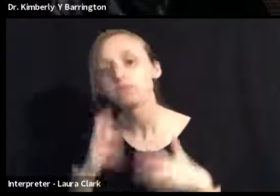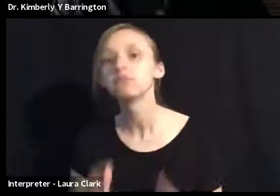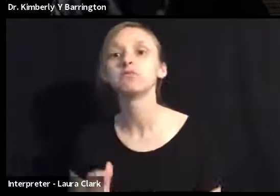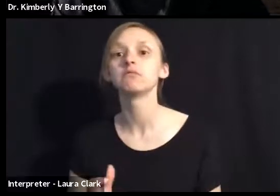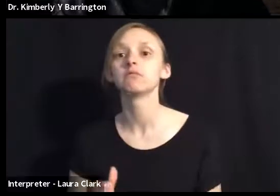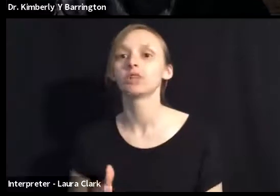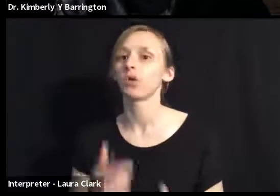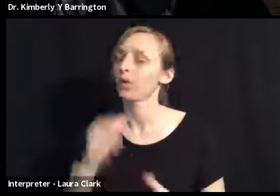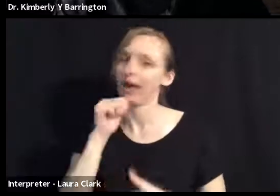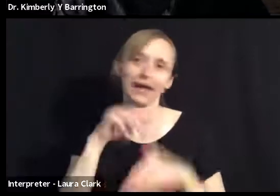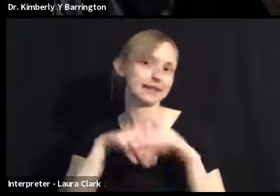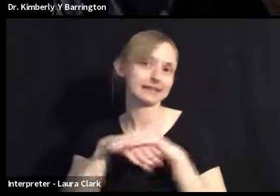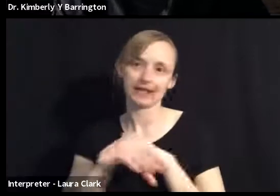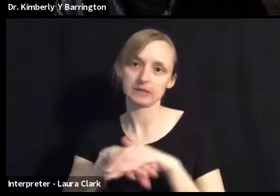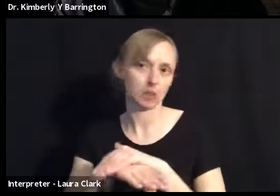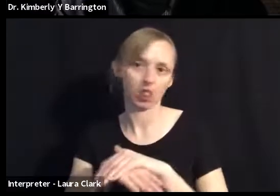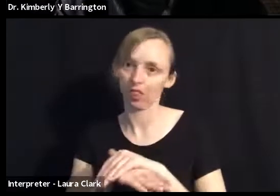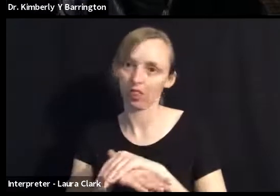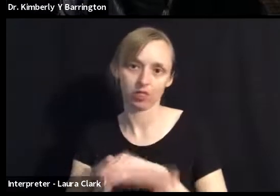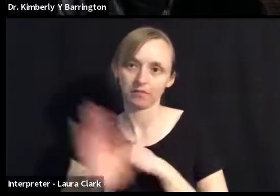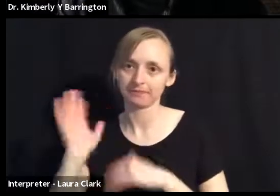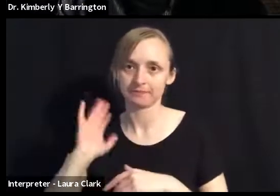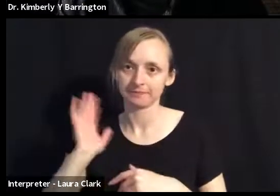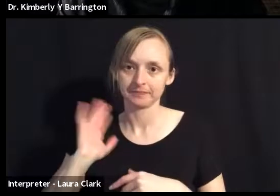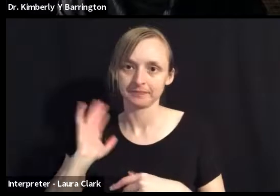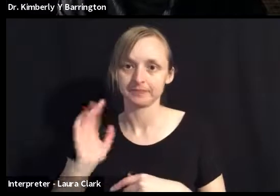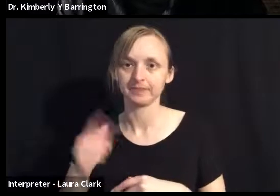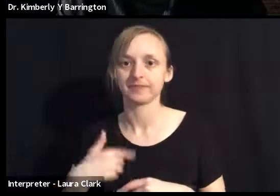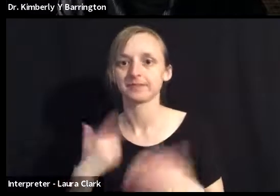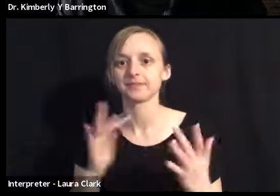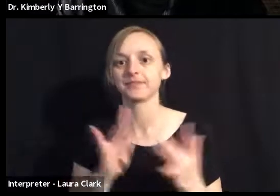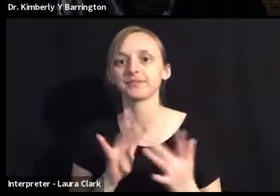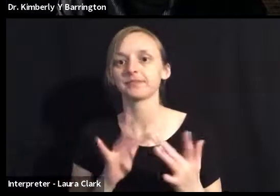But I contacted,